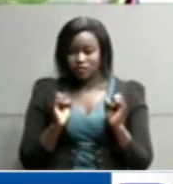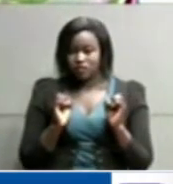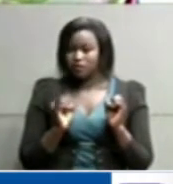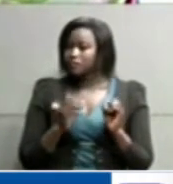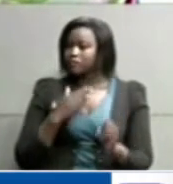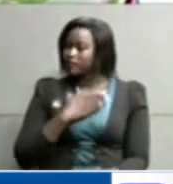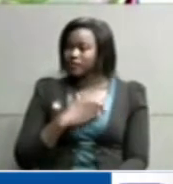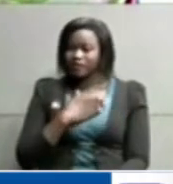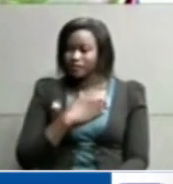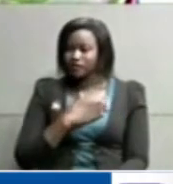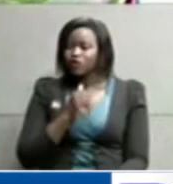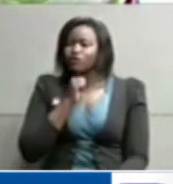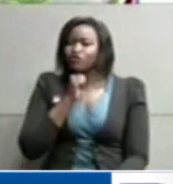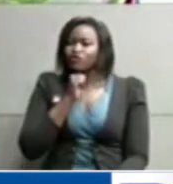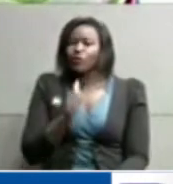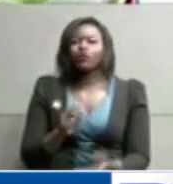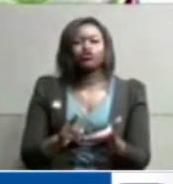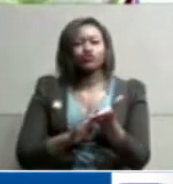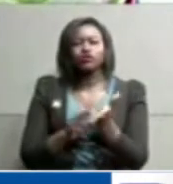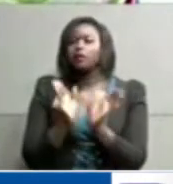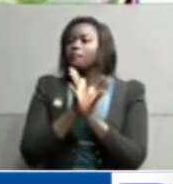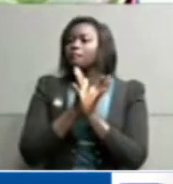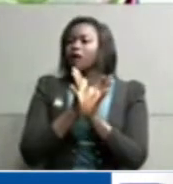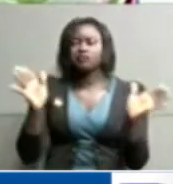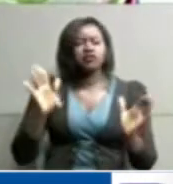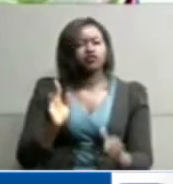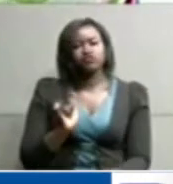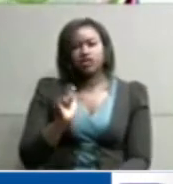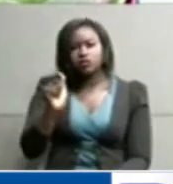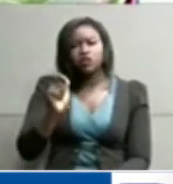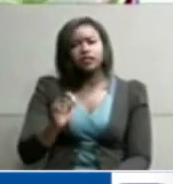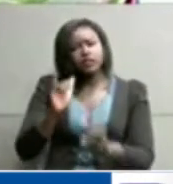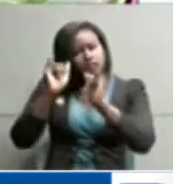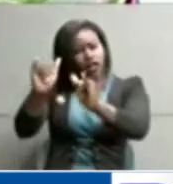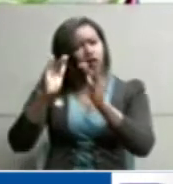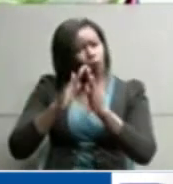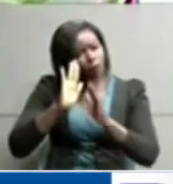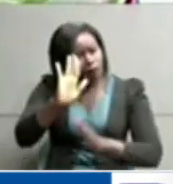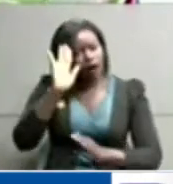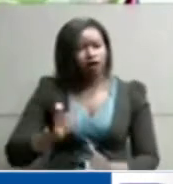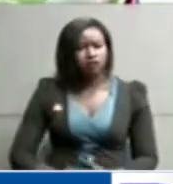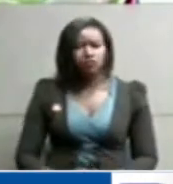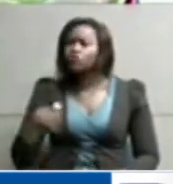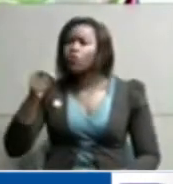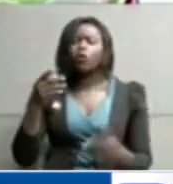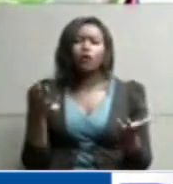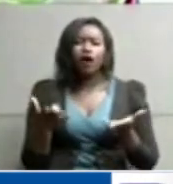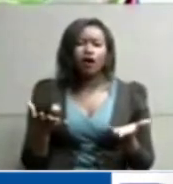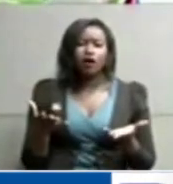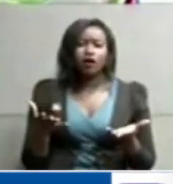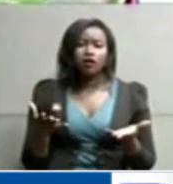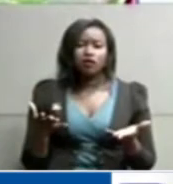don't use this public transport. Stay at home. Where are you going?